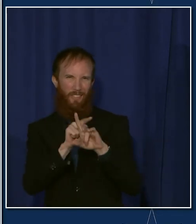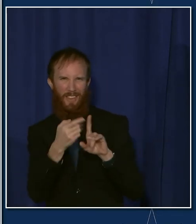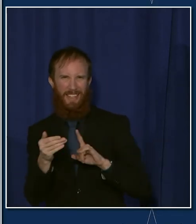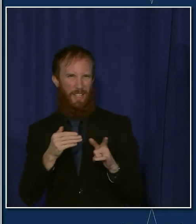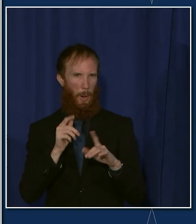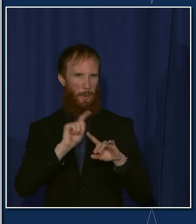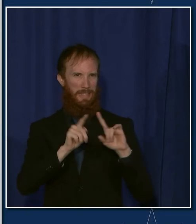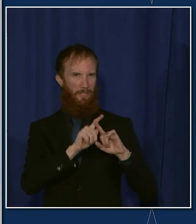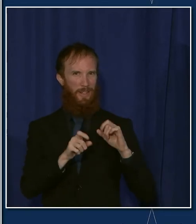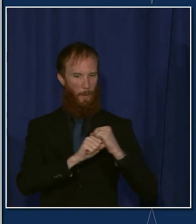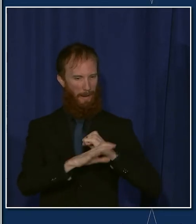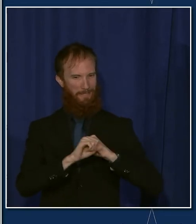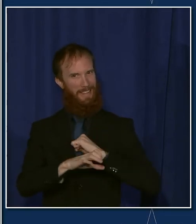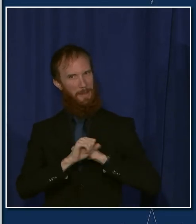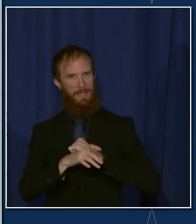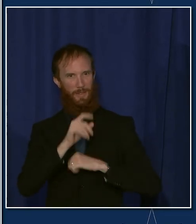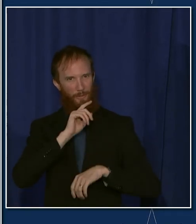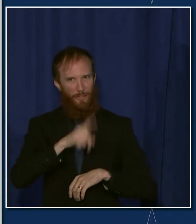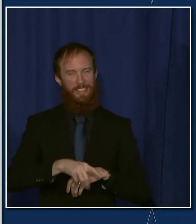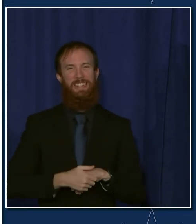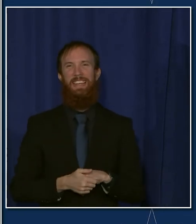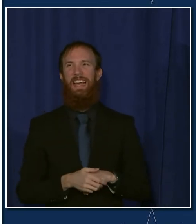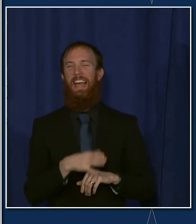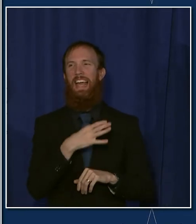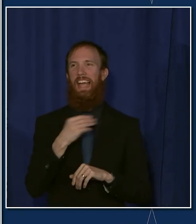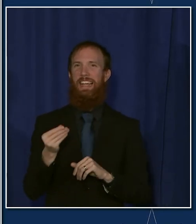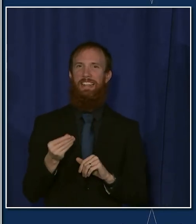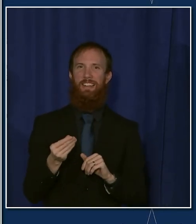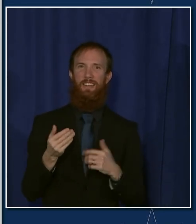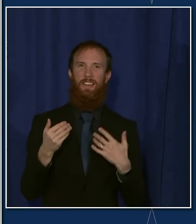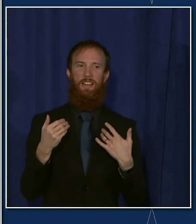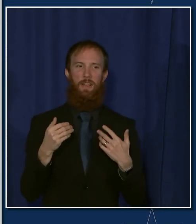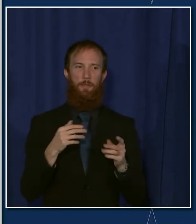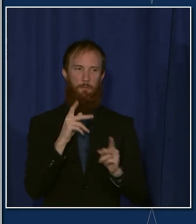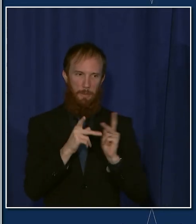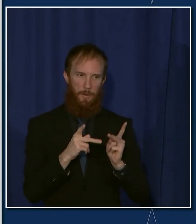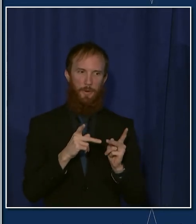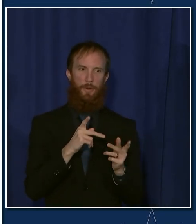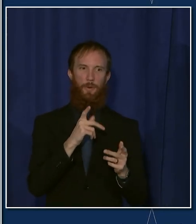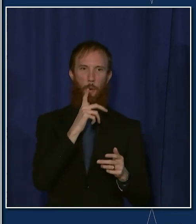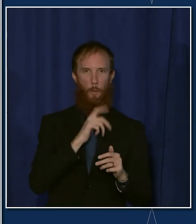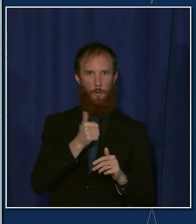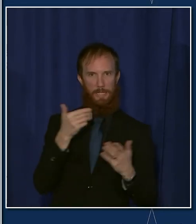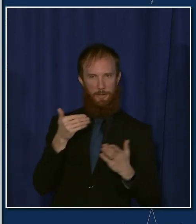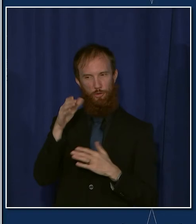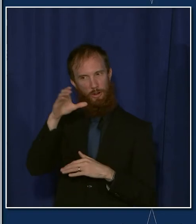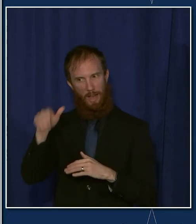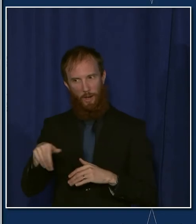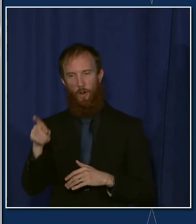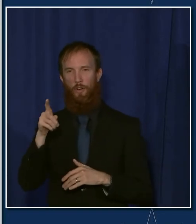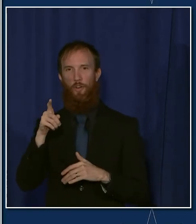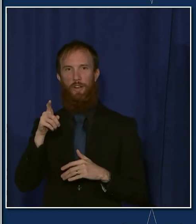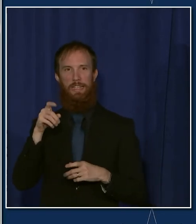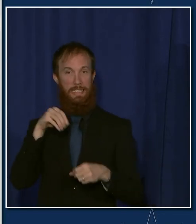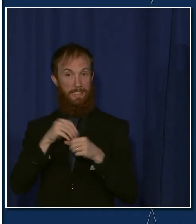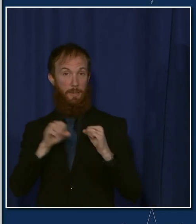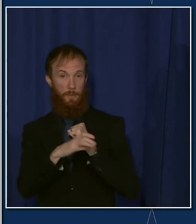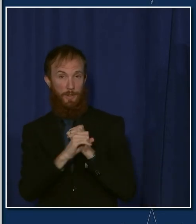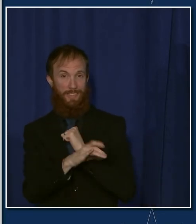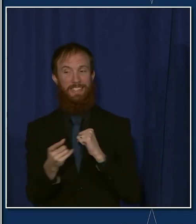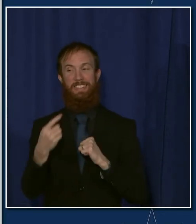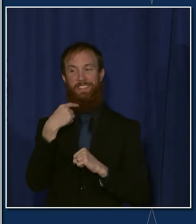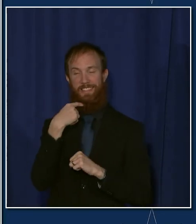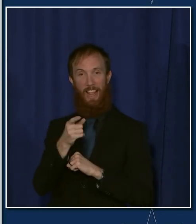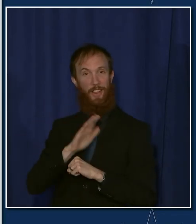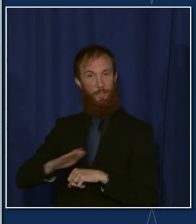running advertisements, and they are Chicagoans, older Chicagoans, telling their stories about why